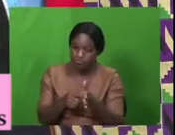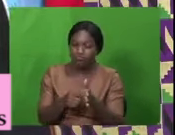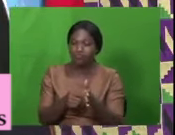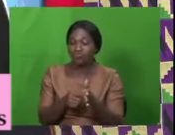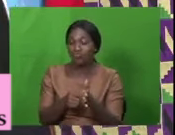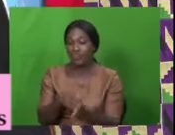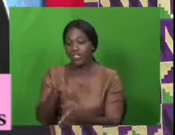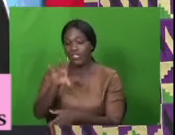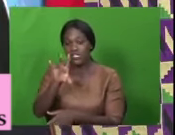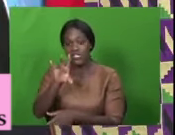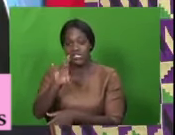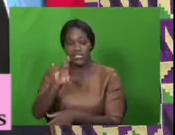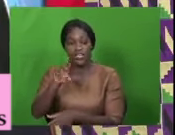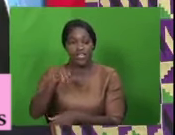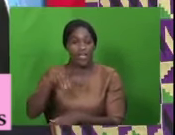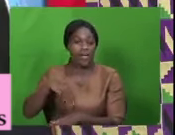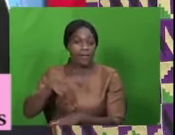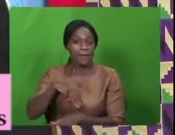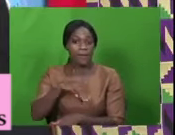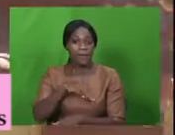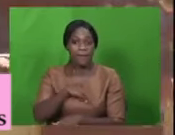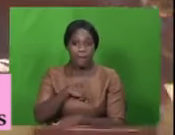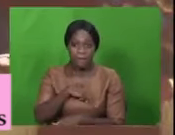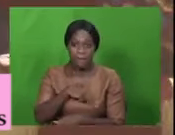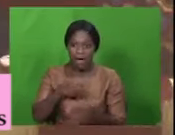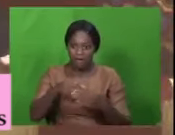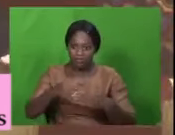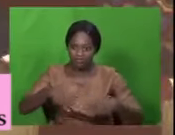7-member panel of the Supreme Court.